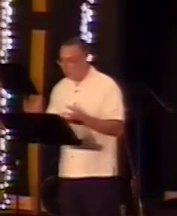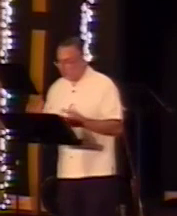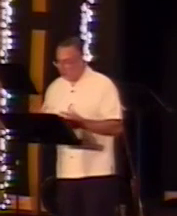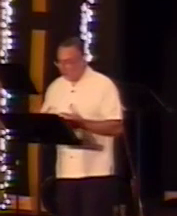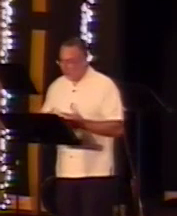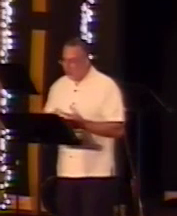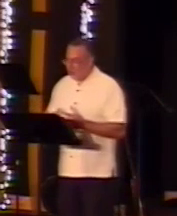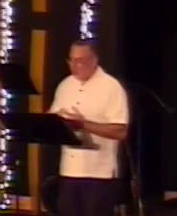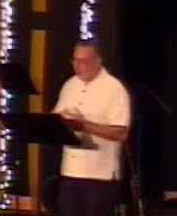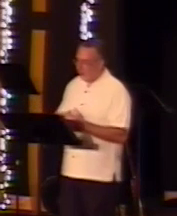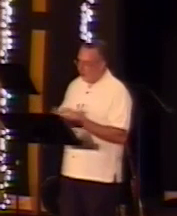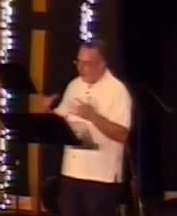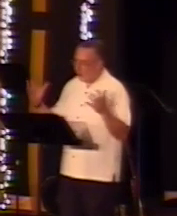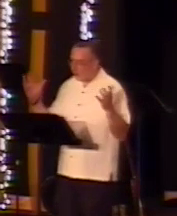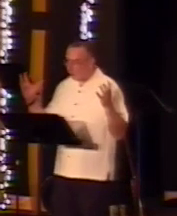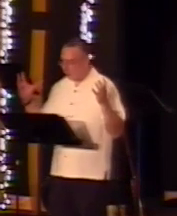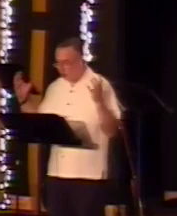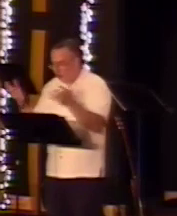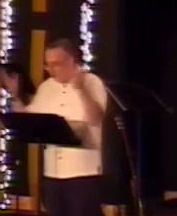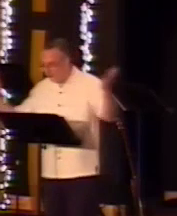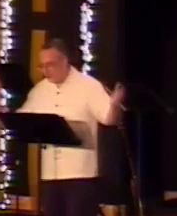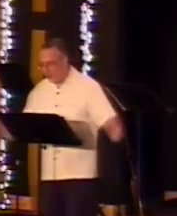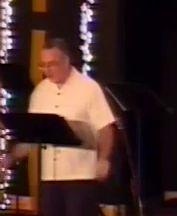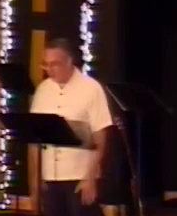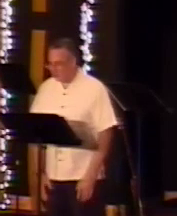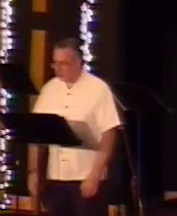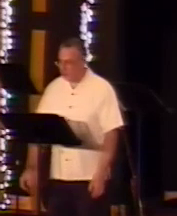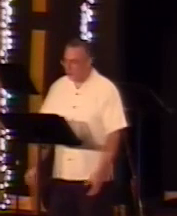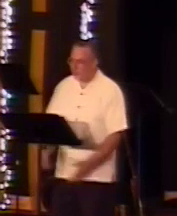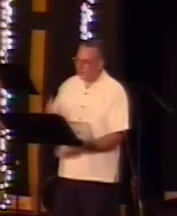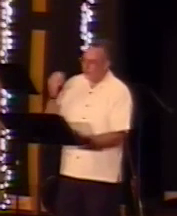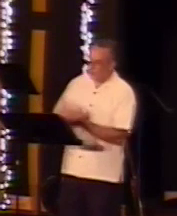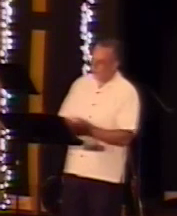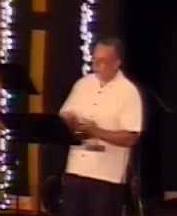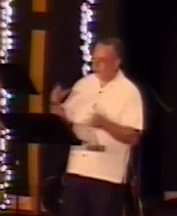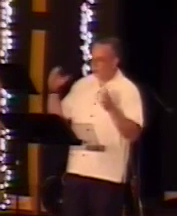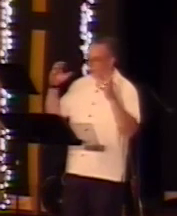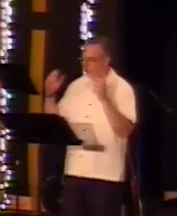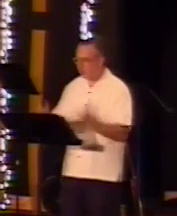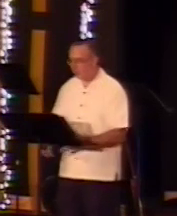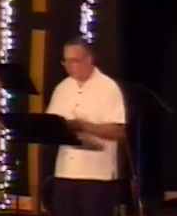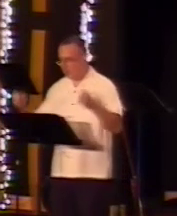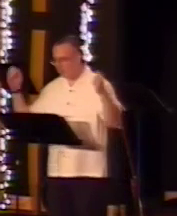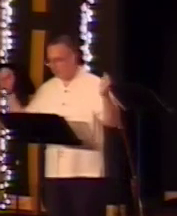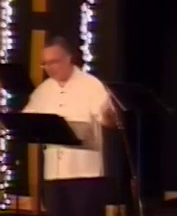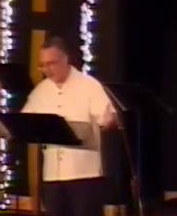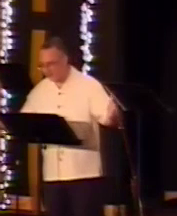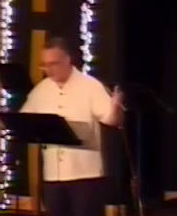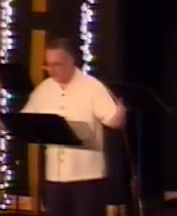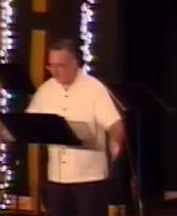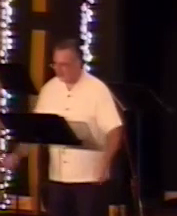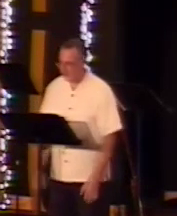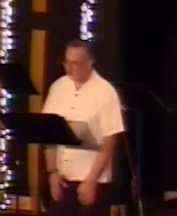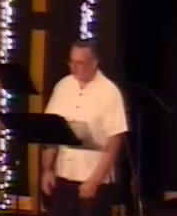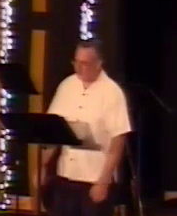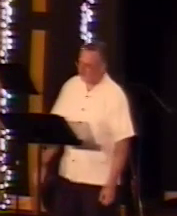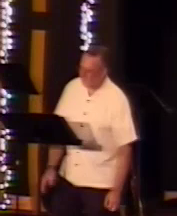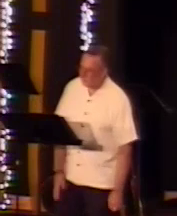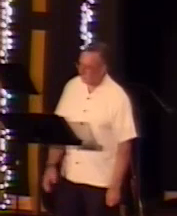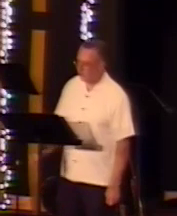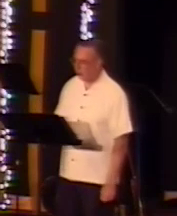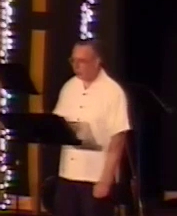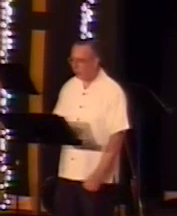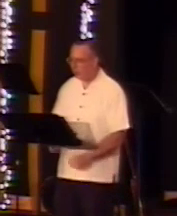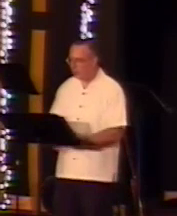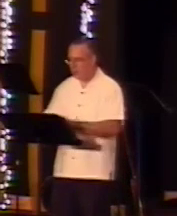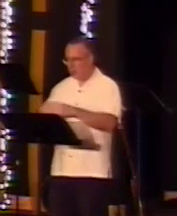And so a lot of Protestant denominations sprung up. The Lutherans, the Presbyterians, the Baptists, the Methodists, the